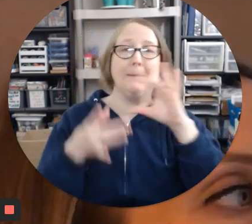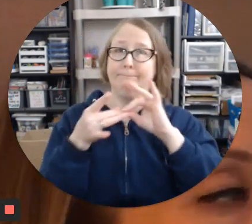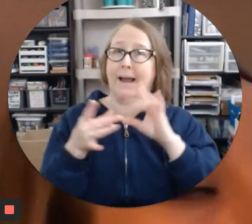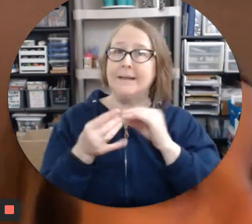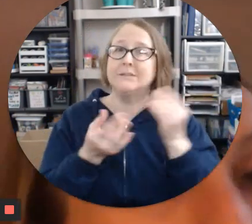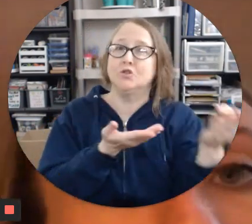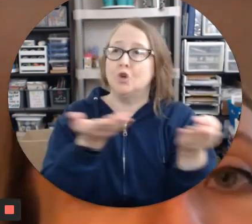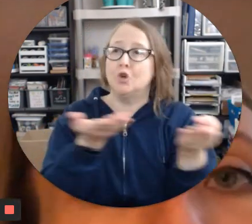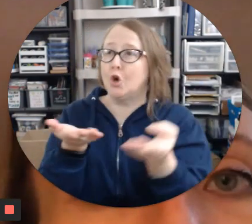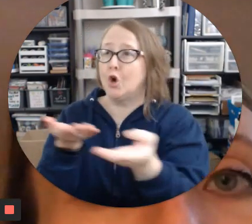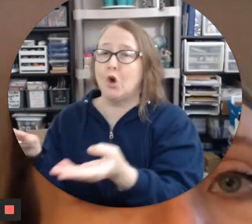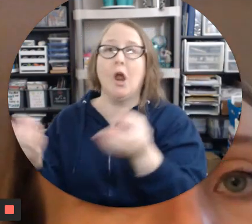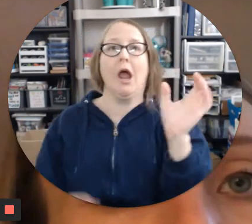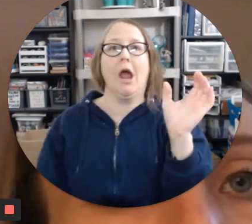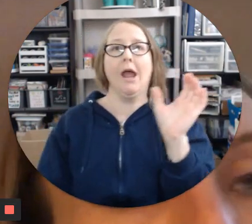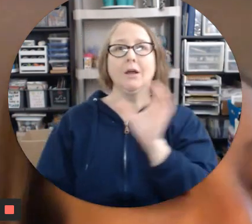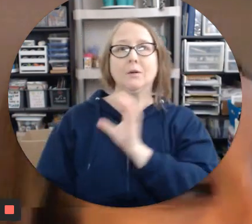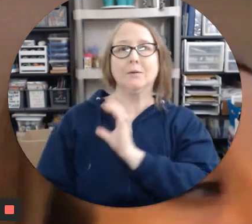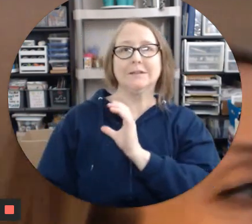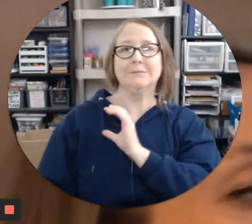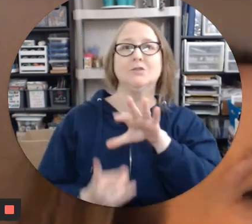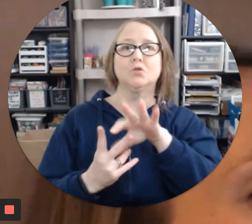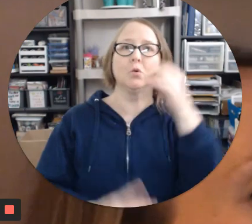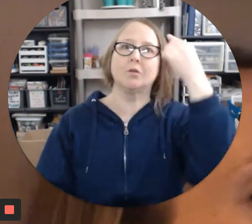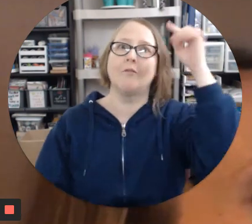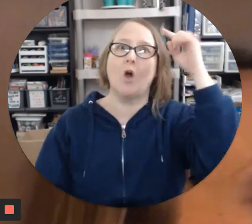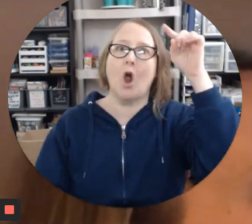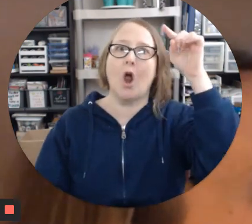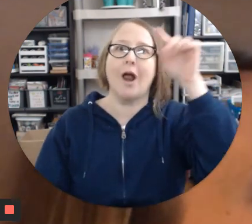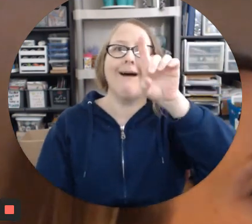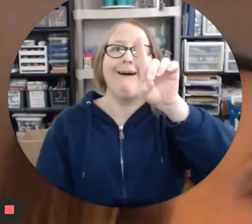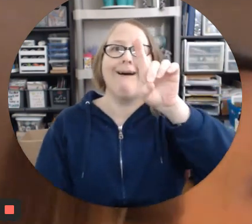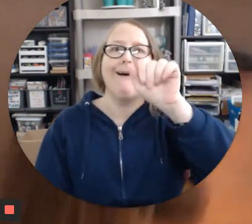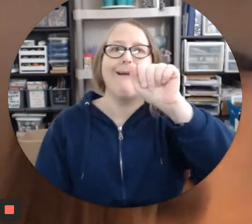Chrysanthemum was chosen as the daisy.